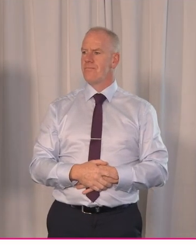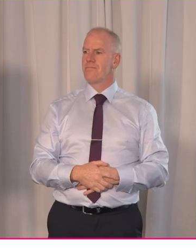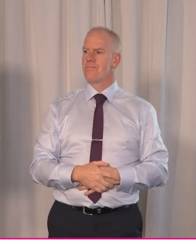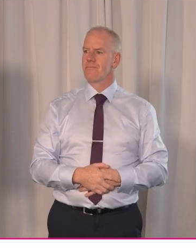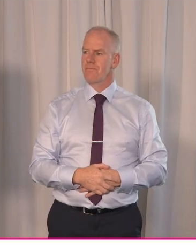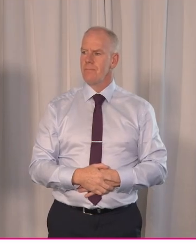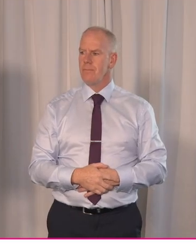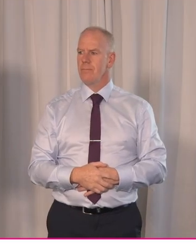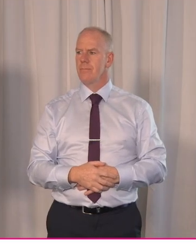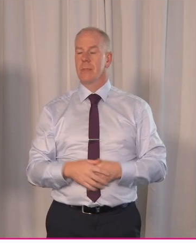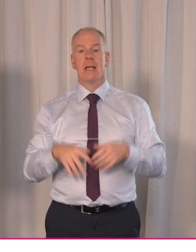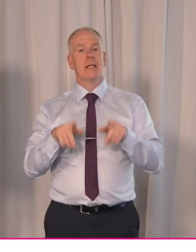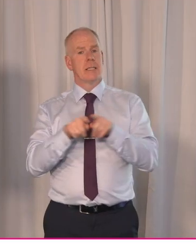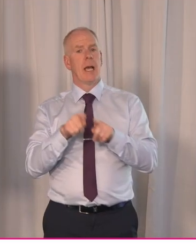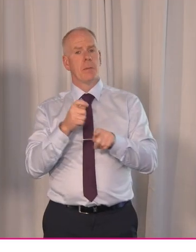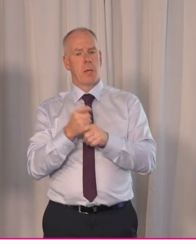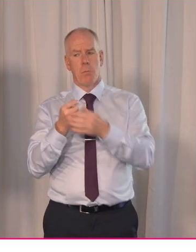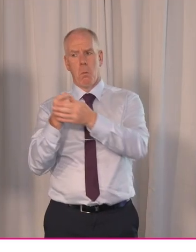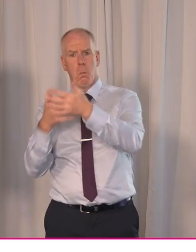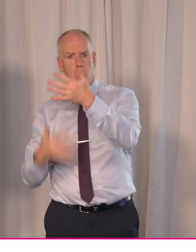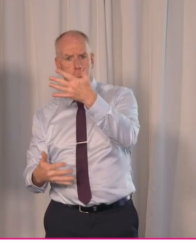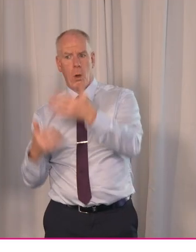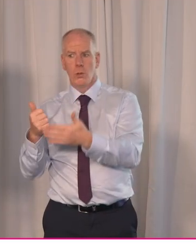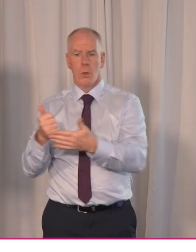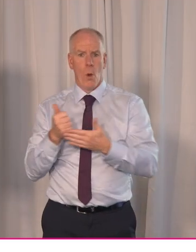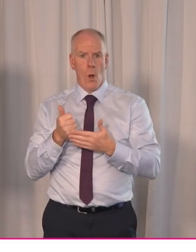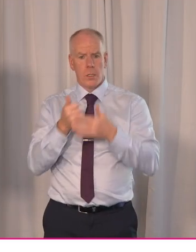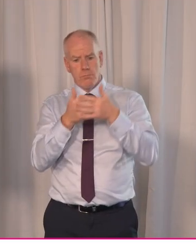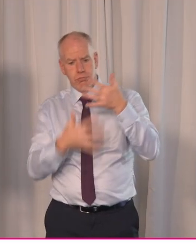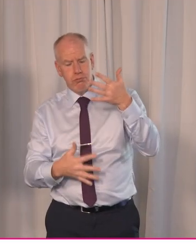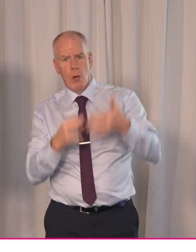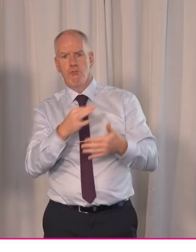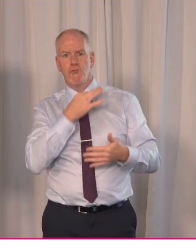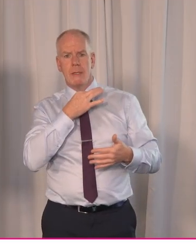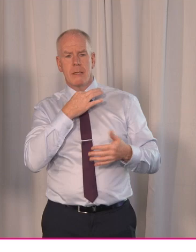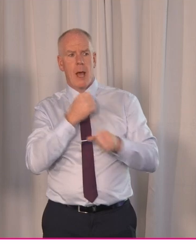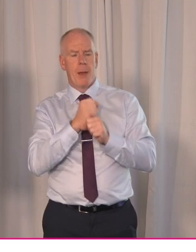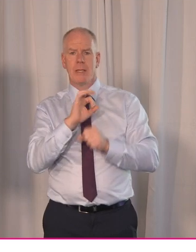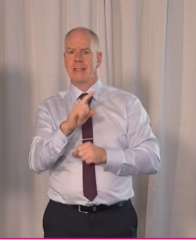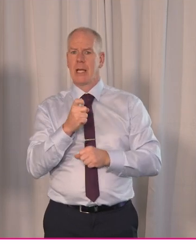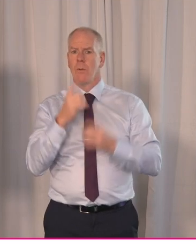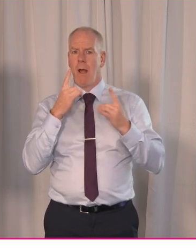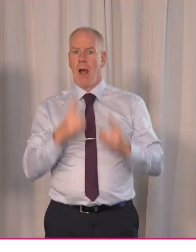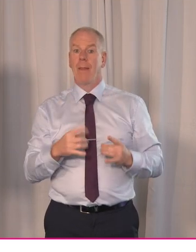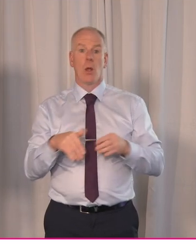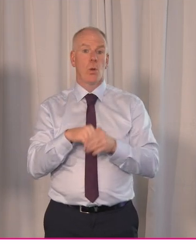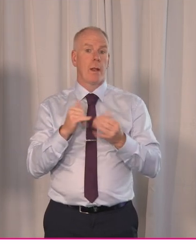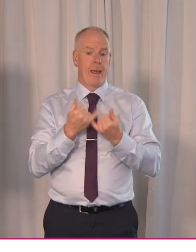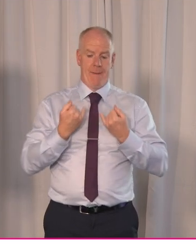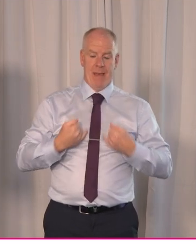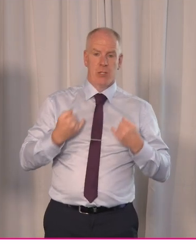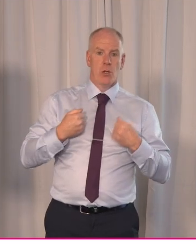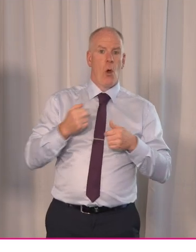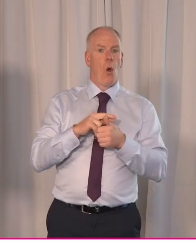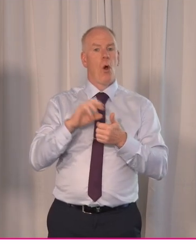There's also obviously significant supports and risks associated with our sexual health, including infections, and also